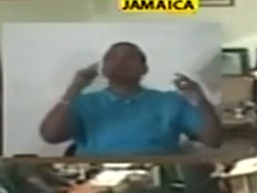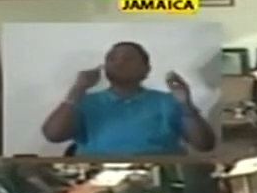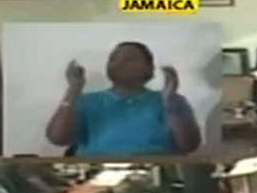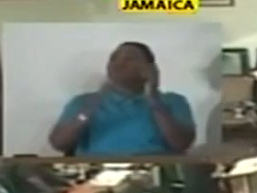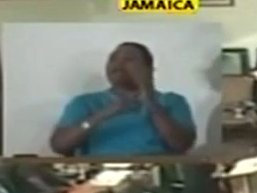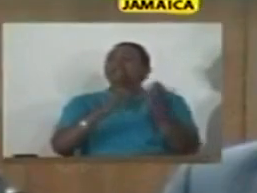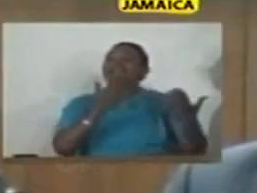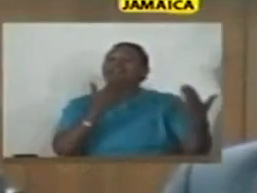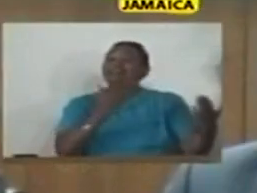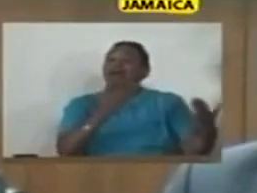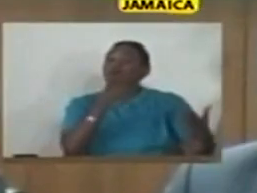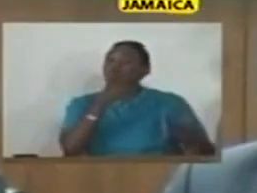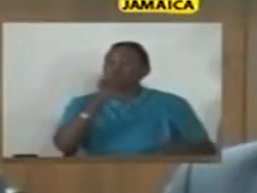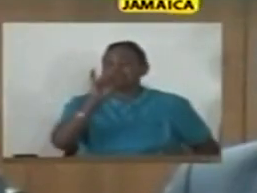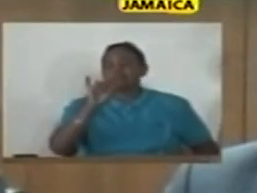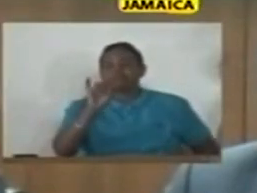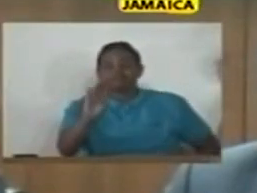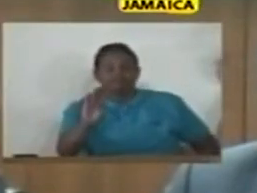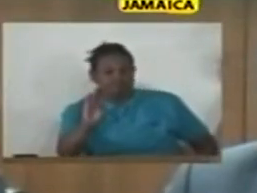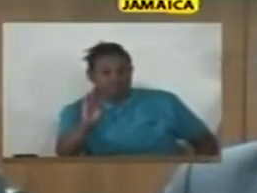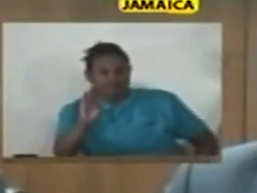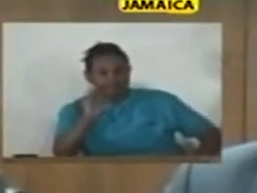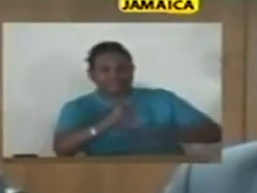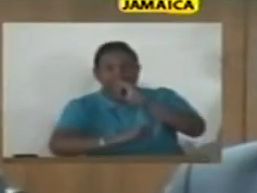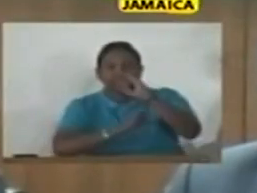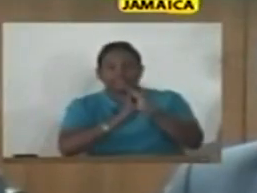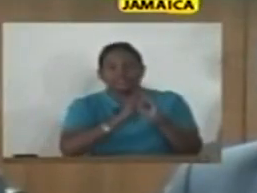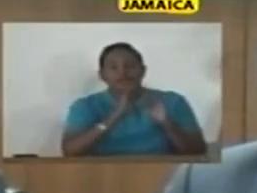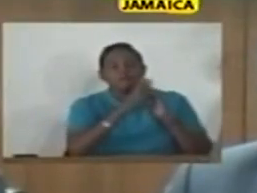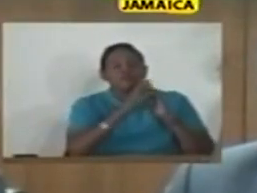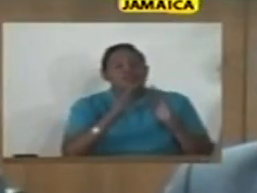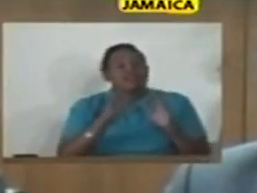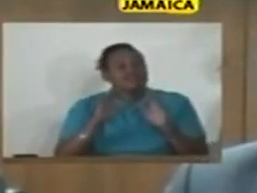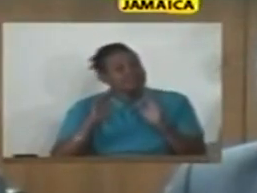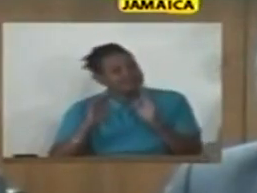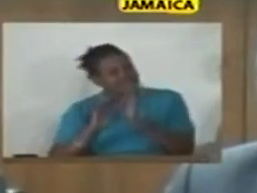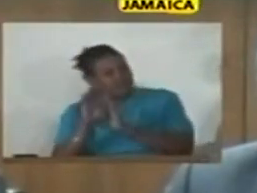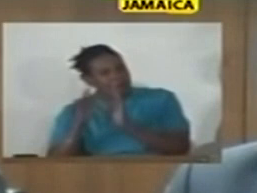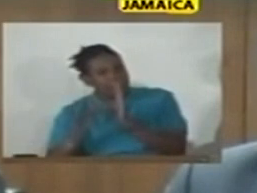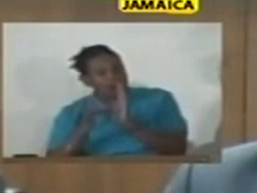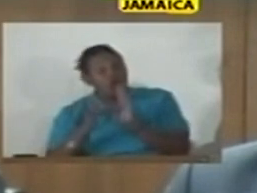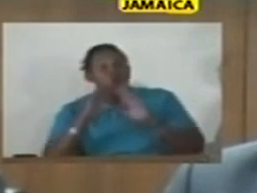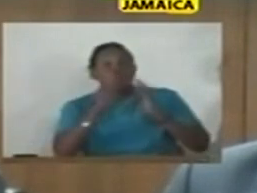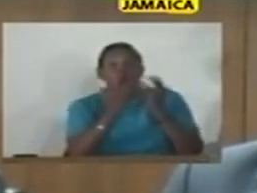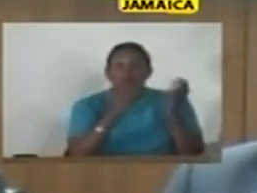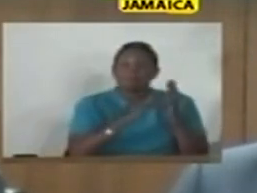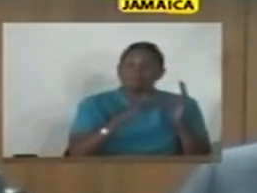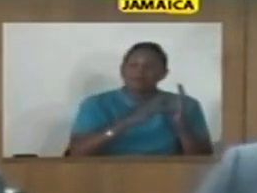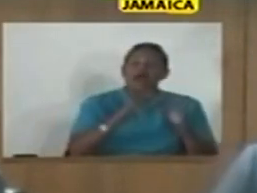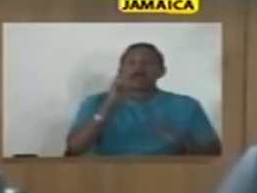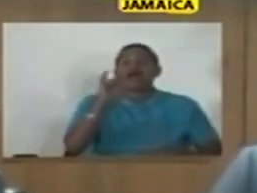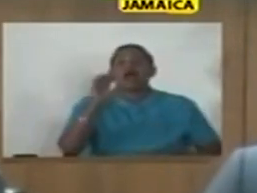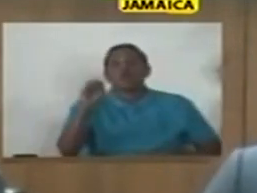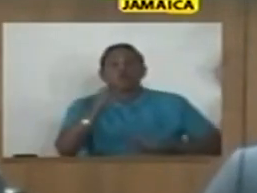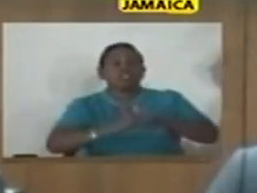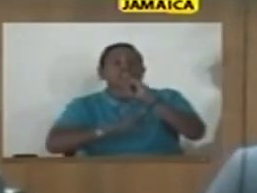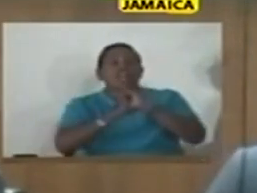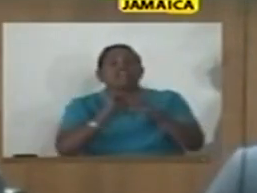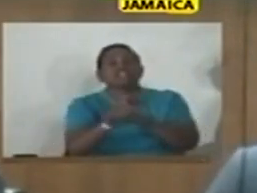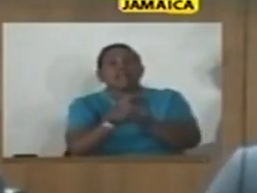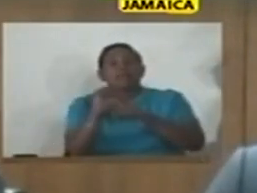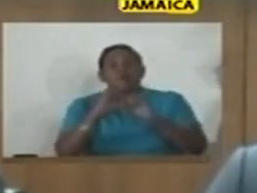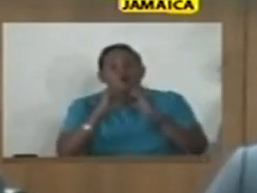and thank the Inter-American Development Bank, the World Bank, and the International Labour Organization. Special thanks